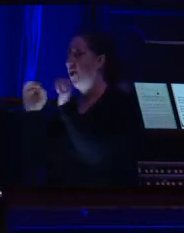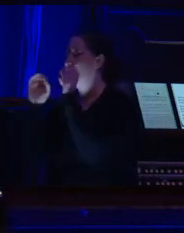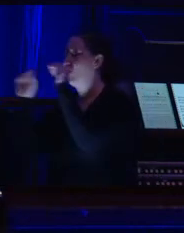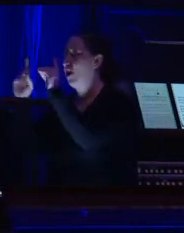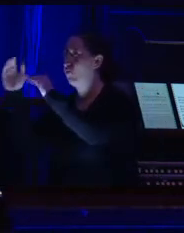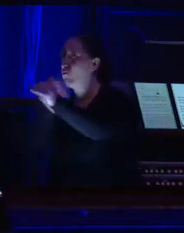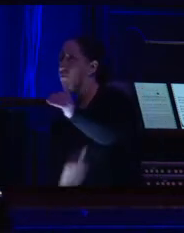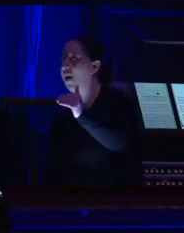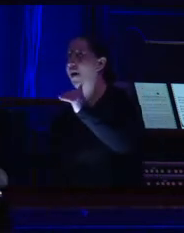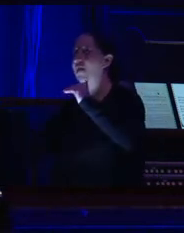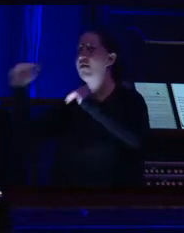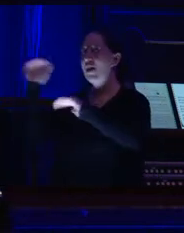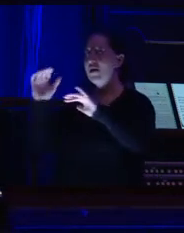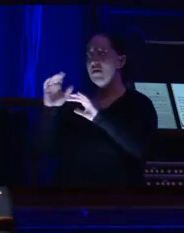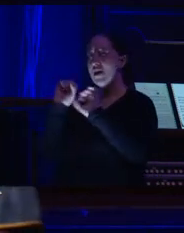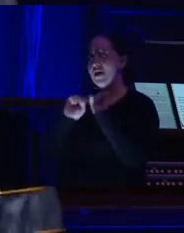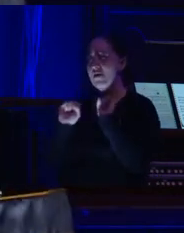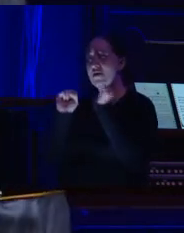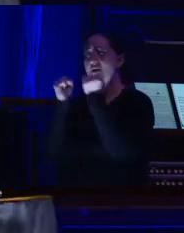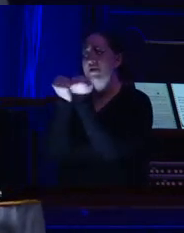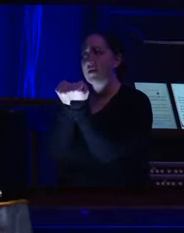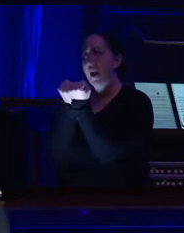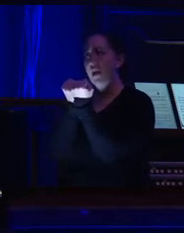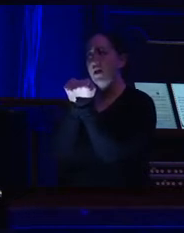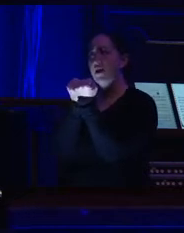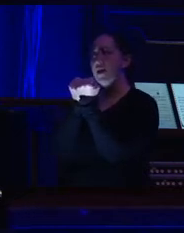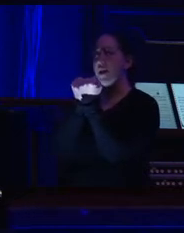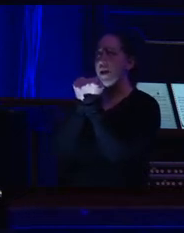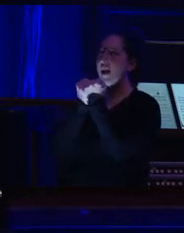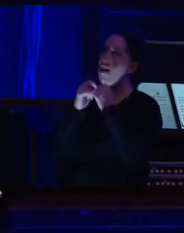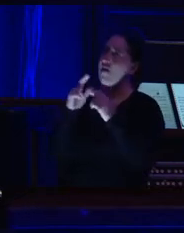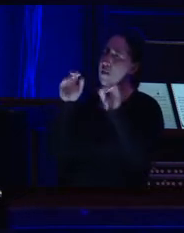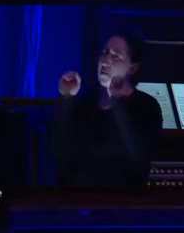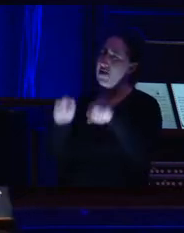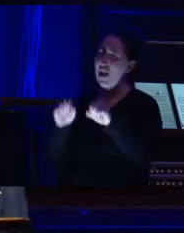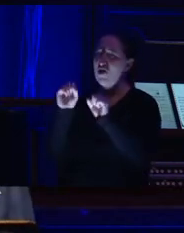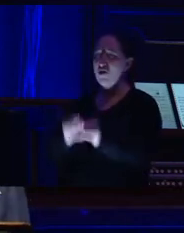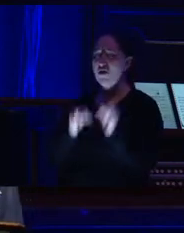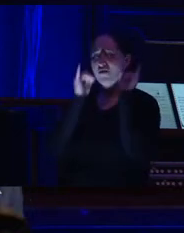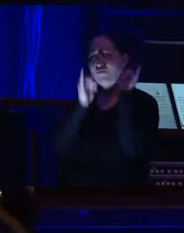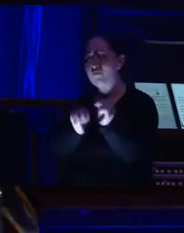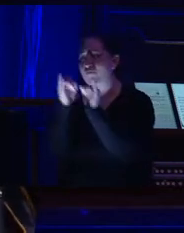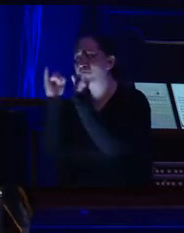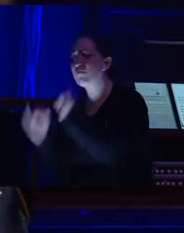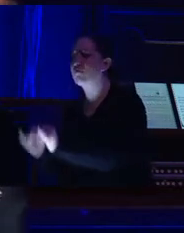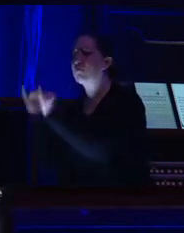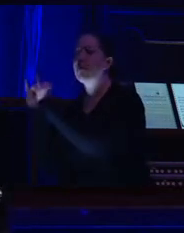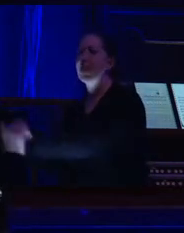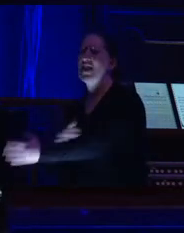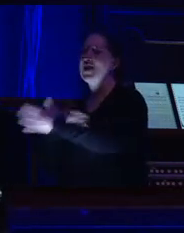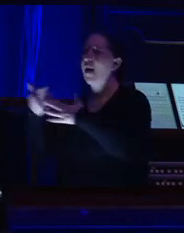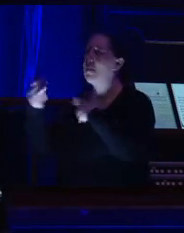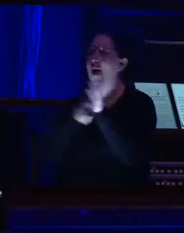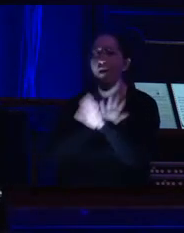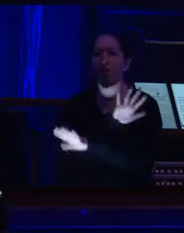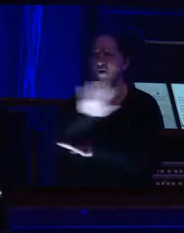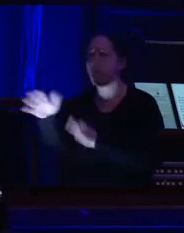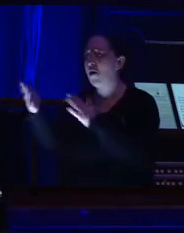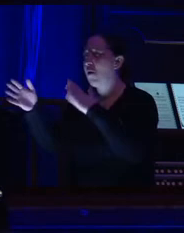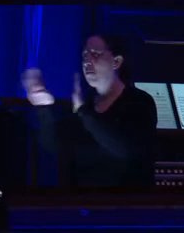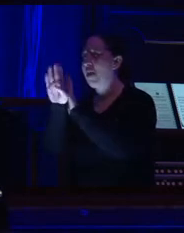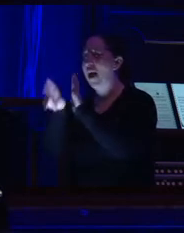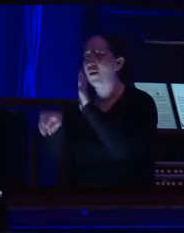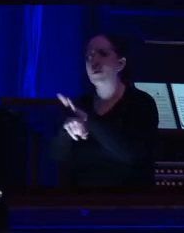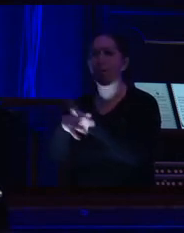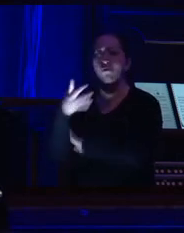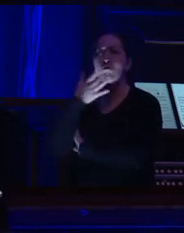elevating society by lifting the distinct, ineffable potential of each individual, no matter their background, color, or